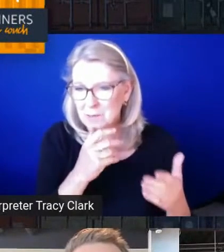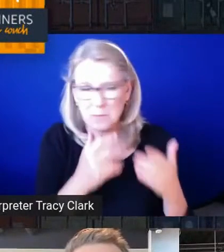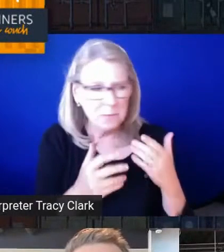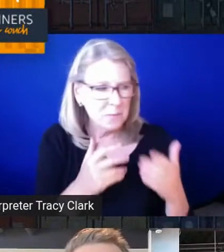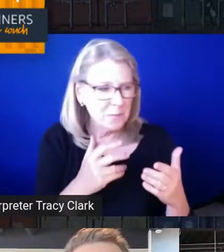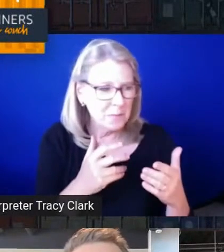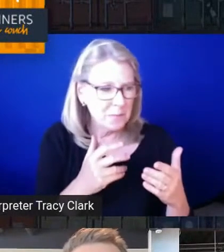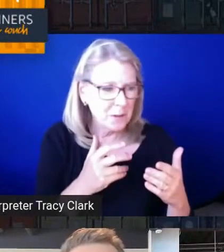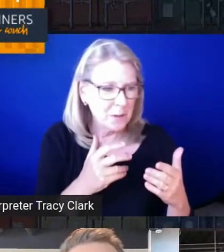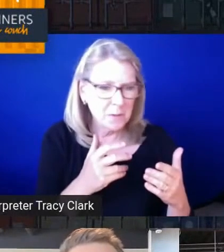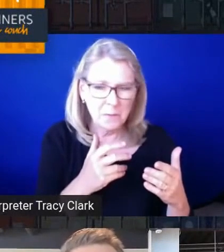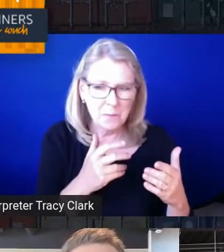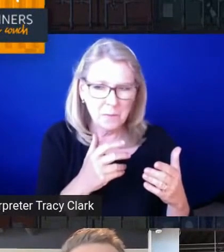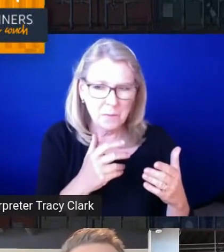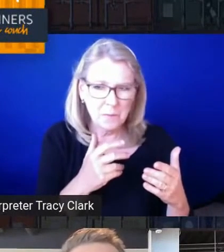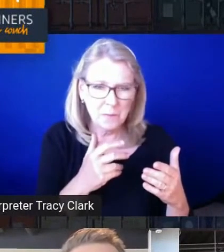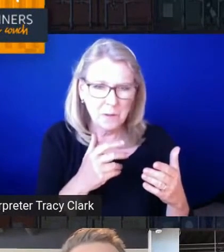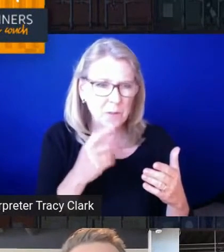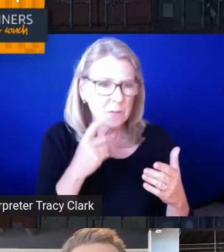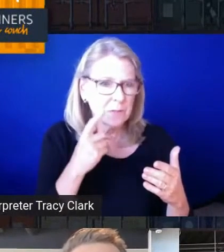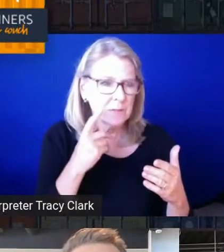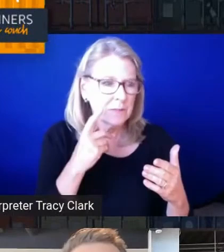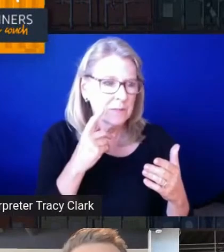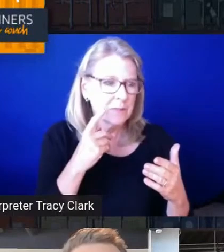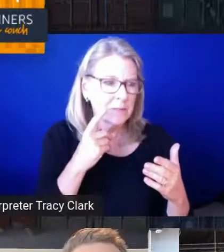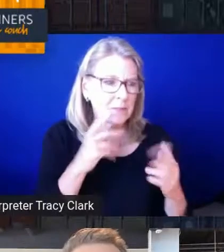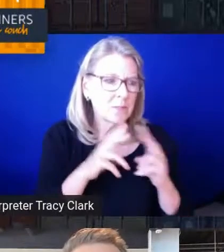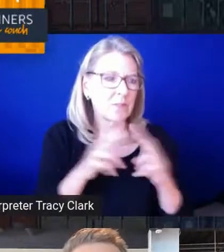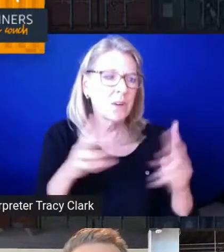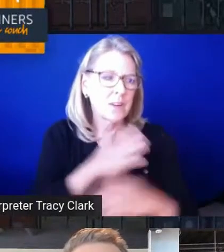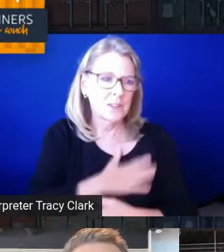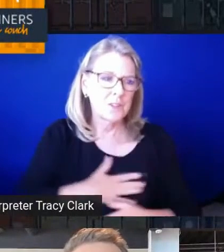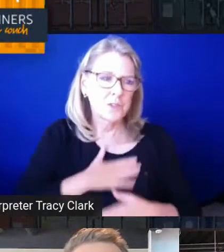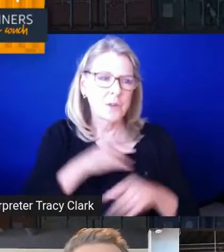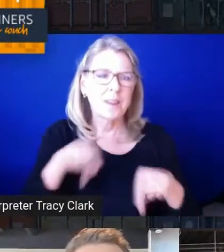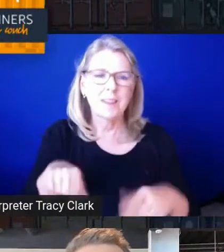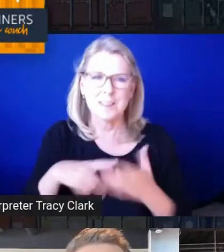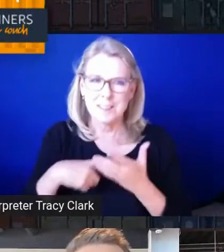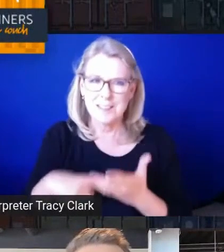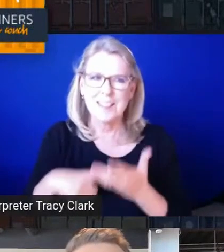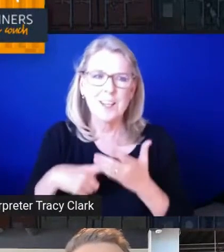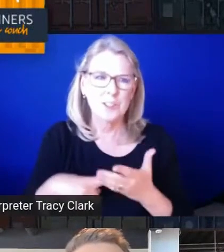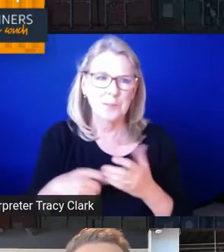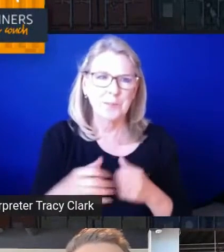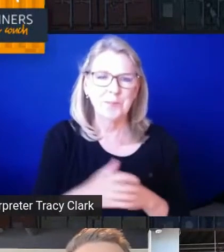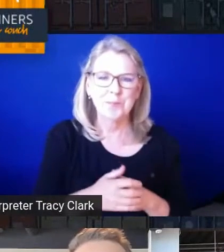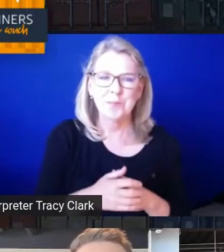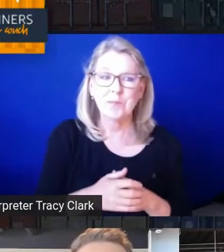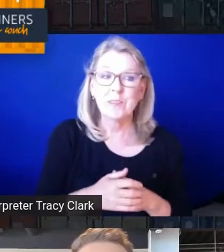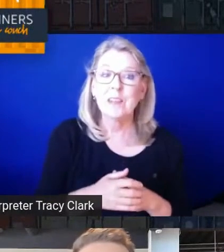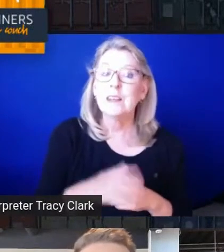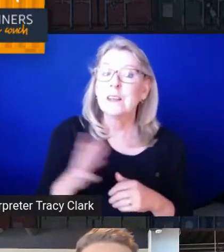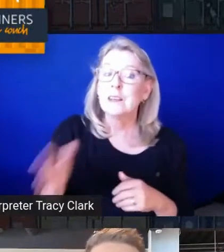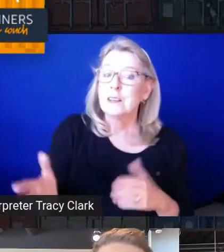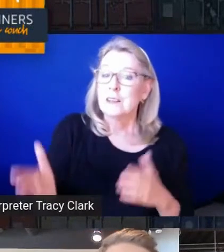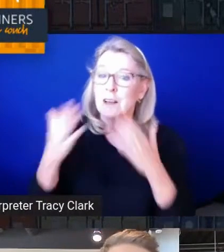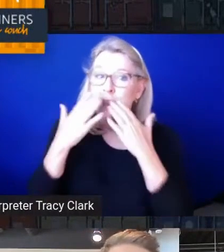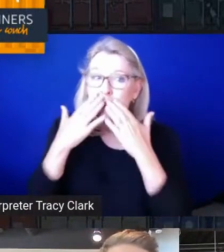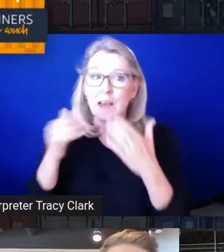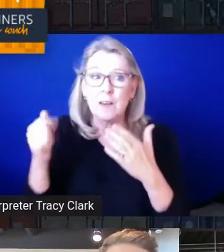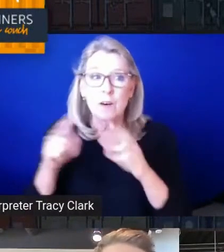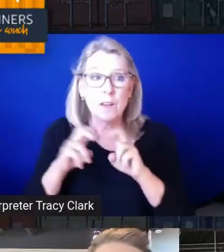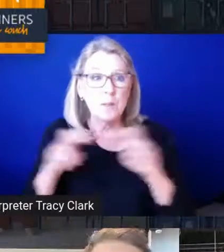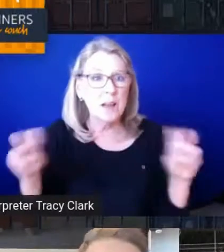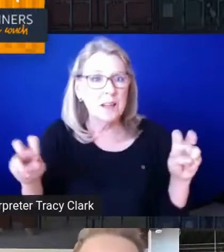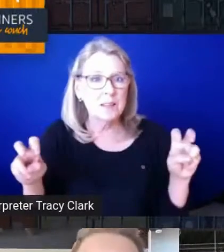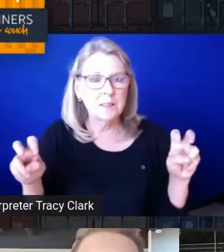with all of you. Excellent. So I wanted to thank our panelists. I think we are right on time, 1 o'clock. We've